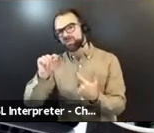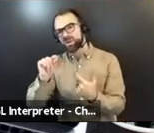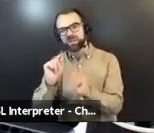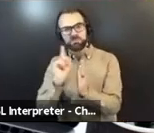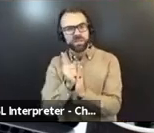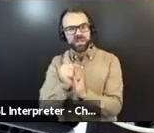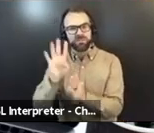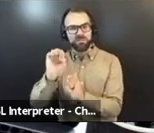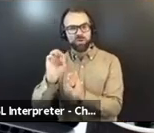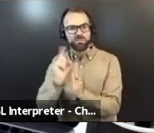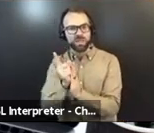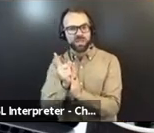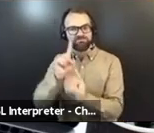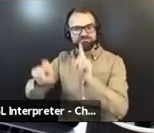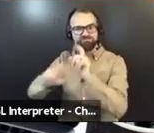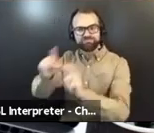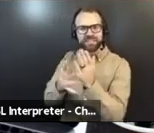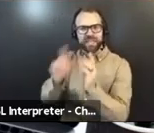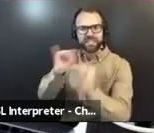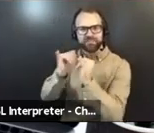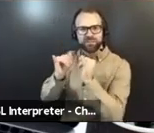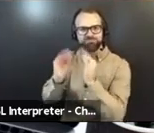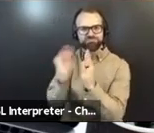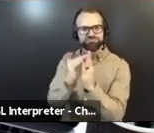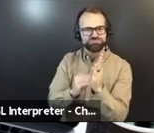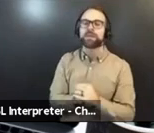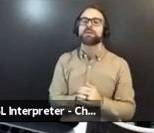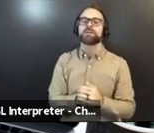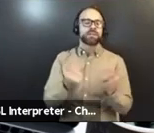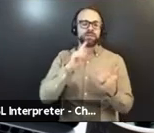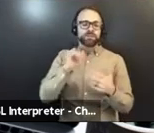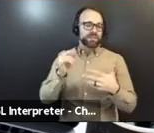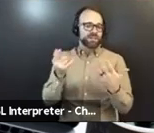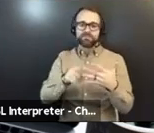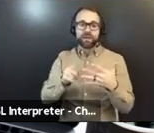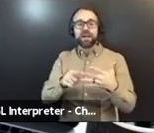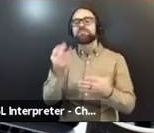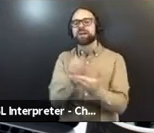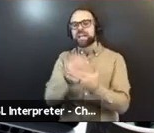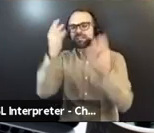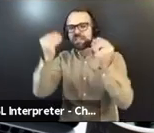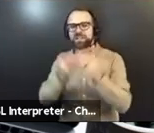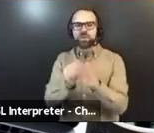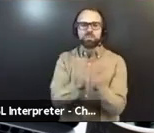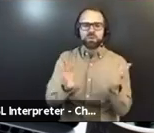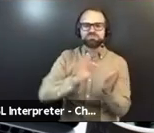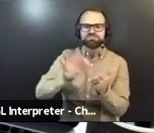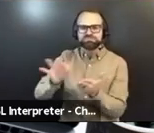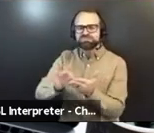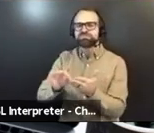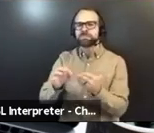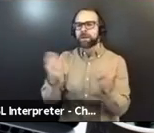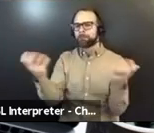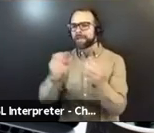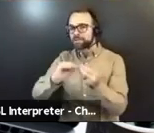complete a technical interview. Then it's the financial data, accountant, bookkeeper, whoever keeps the numbers, just to match with the work with people that were involved